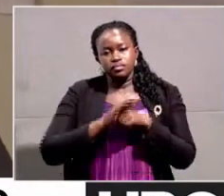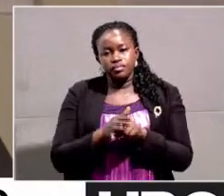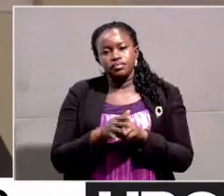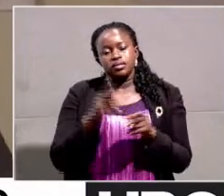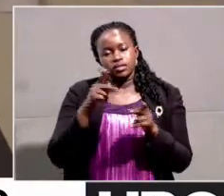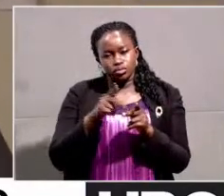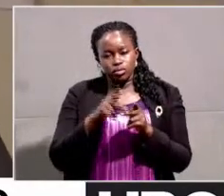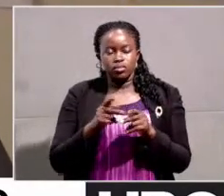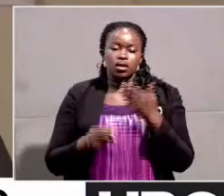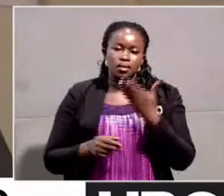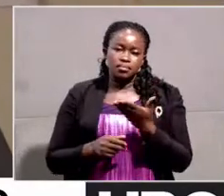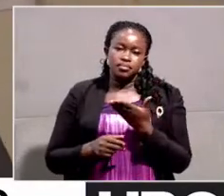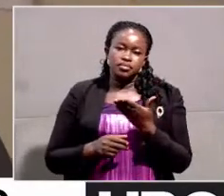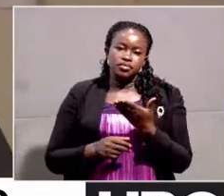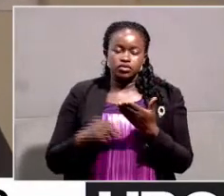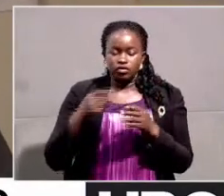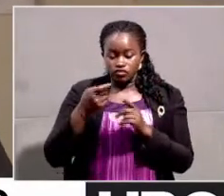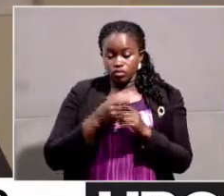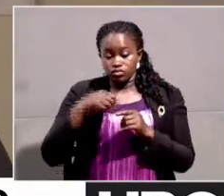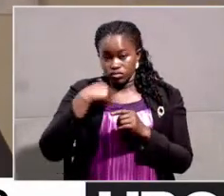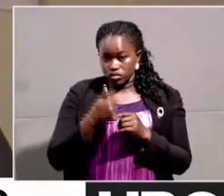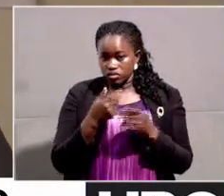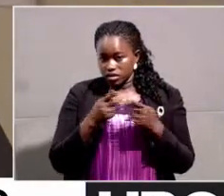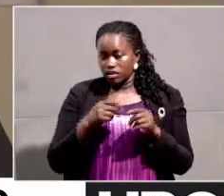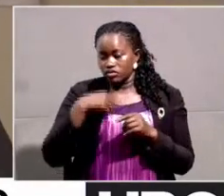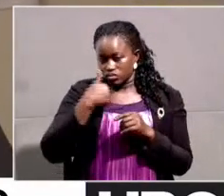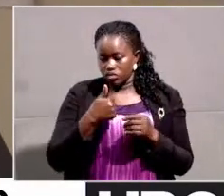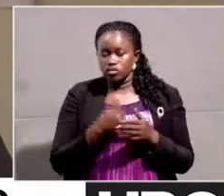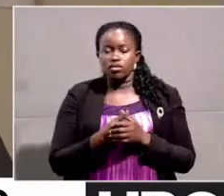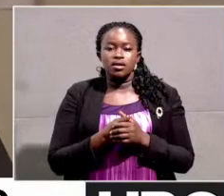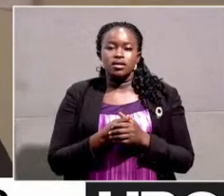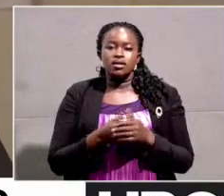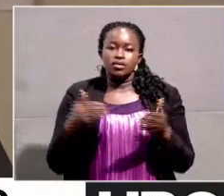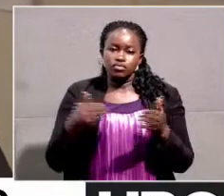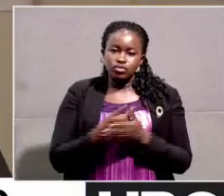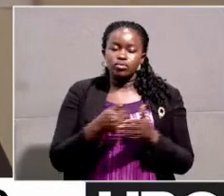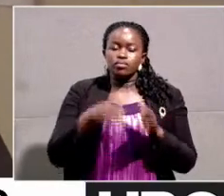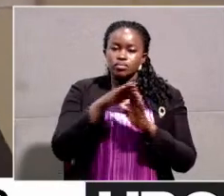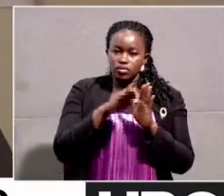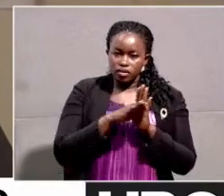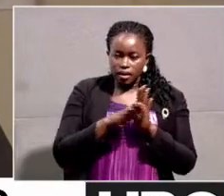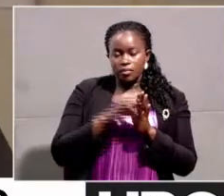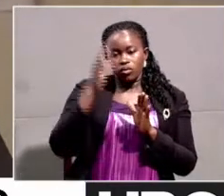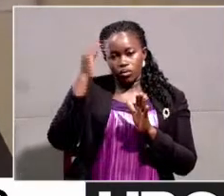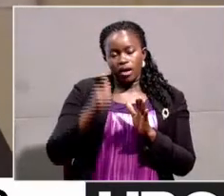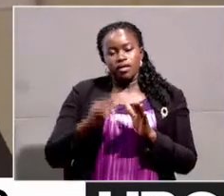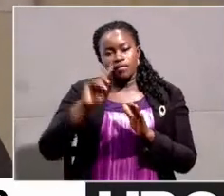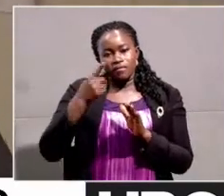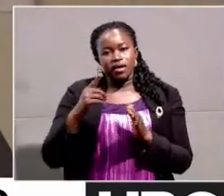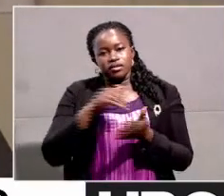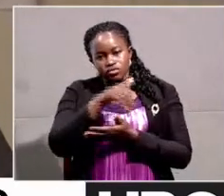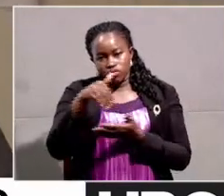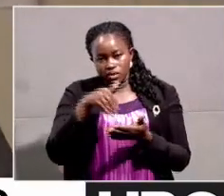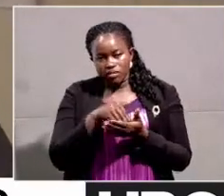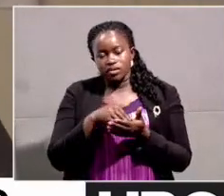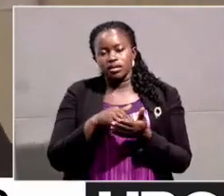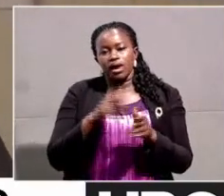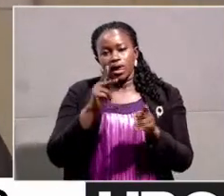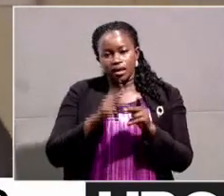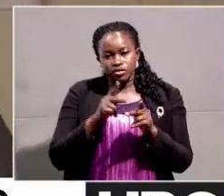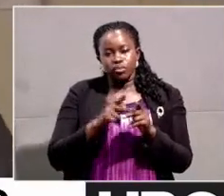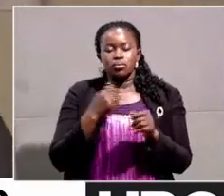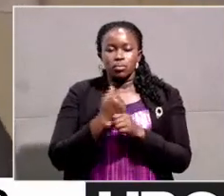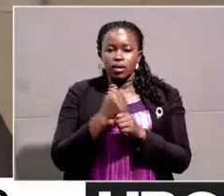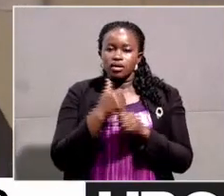Kisoro on tomorrow. This is a new campaign, because in the first round, Kisoro performed well. We got